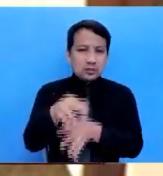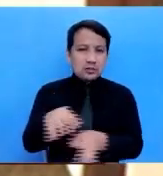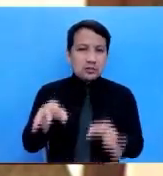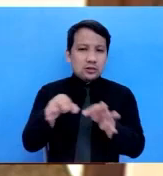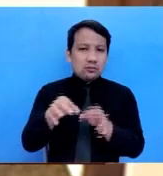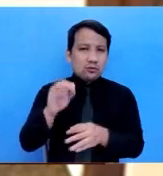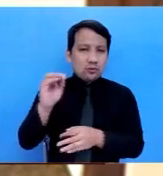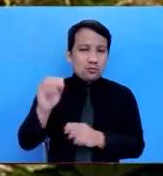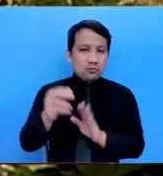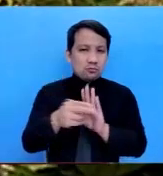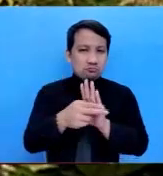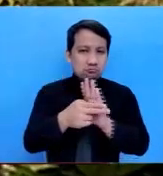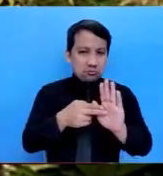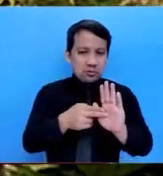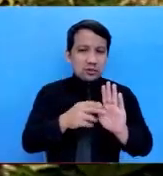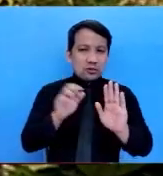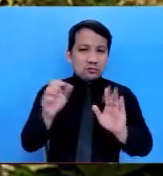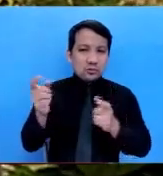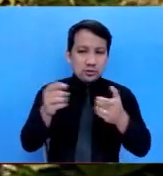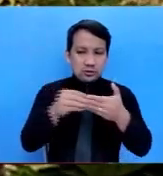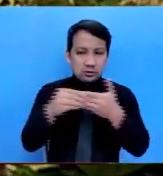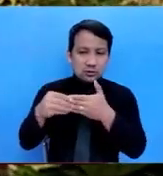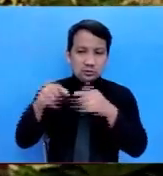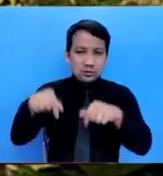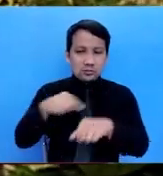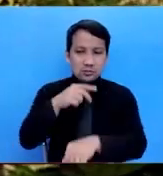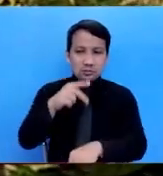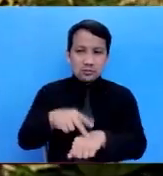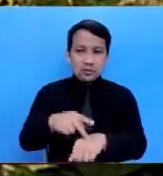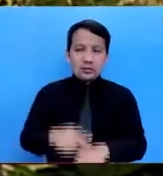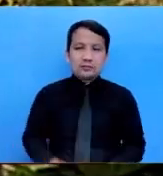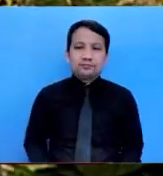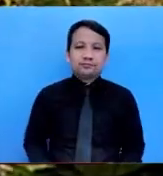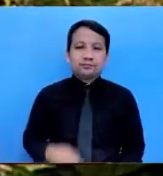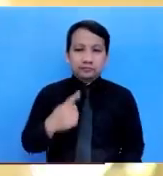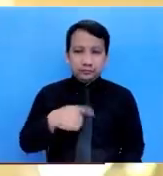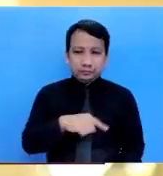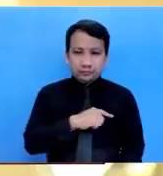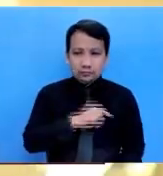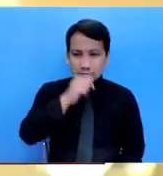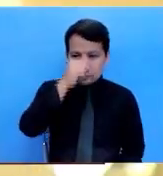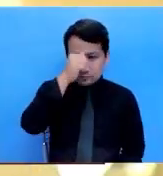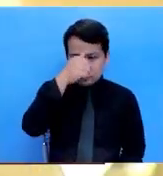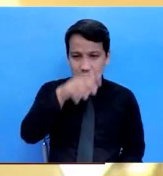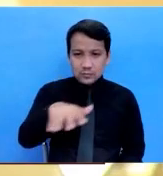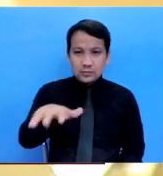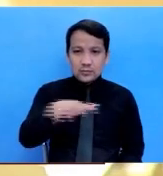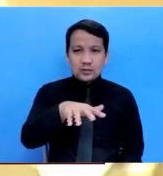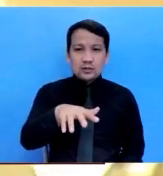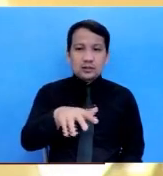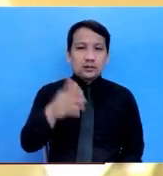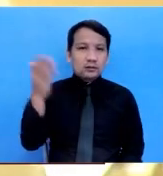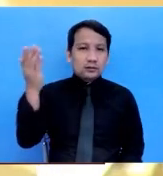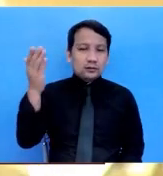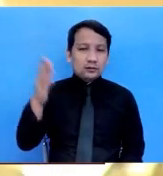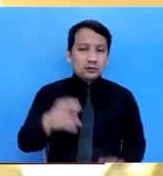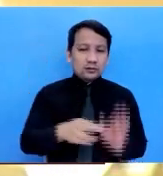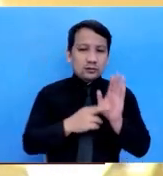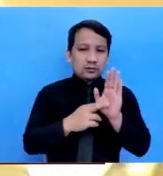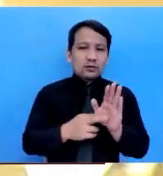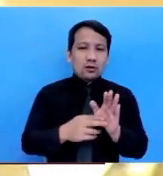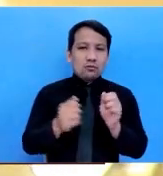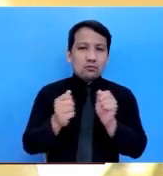na pamumuno si Pinoy sa sambayan ng Pilipino. He will also be remembered for representing the Philippines with honor